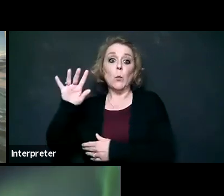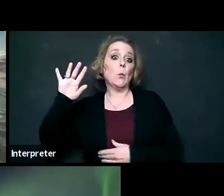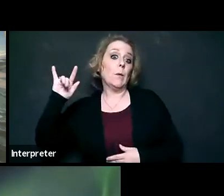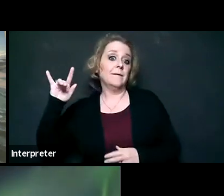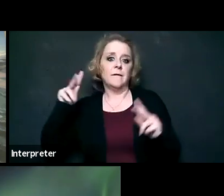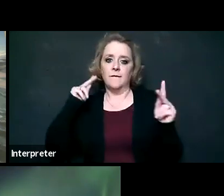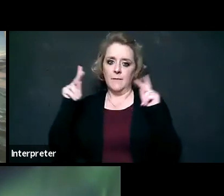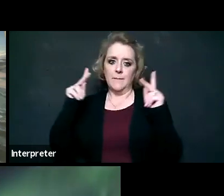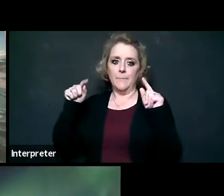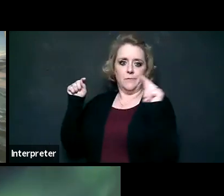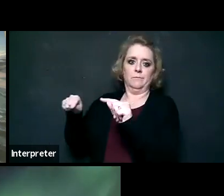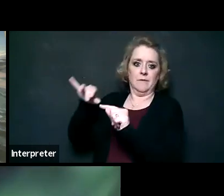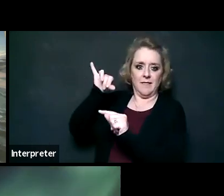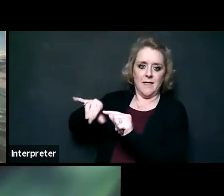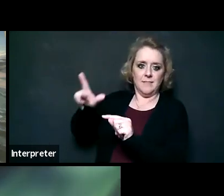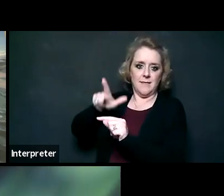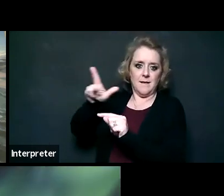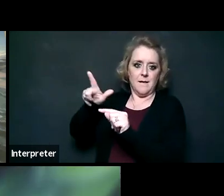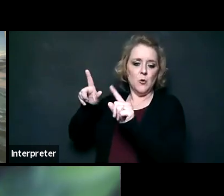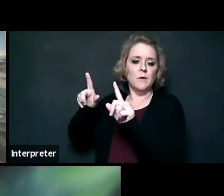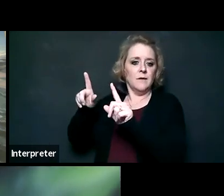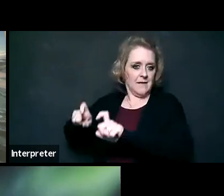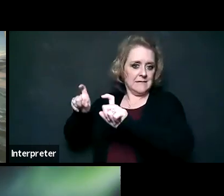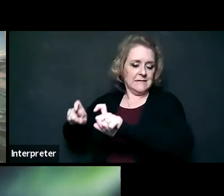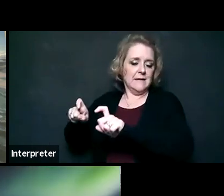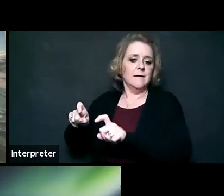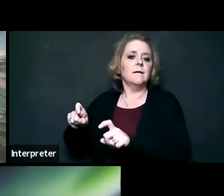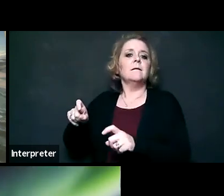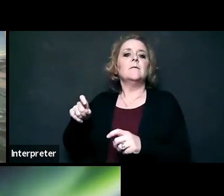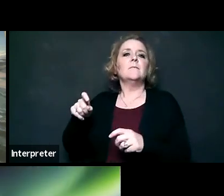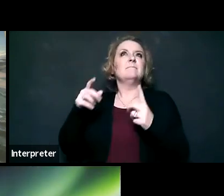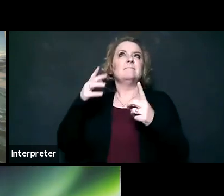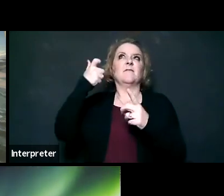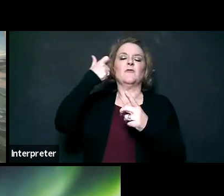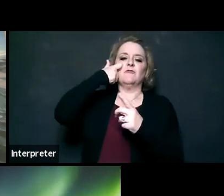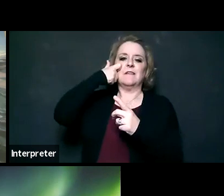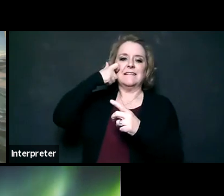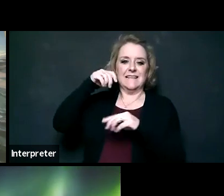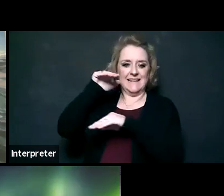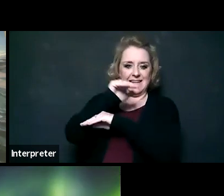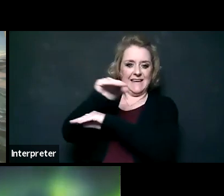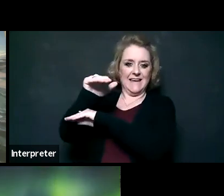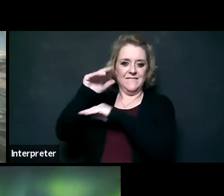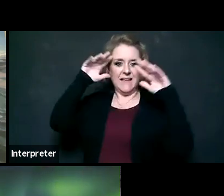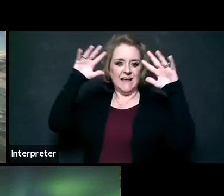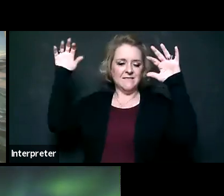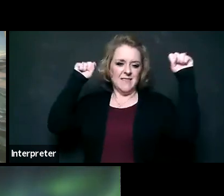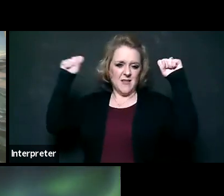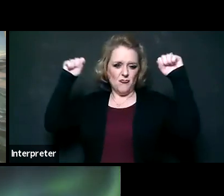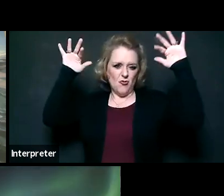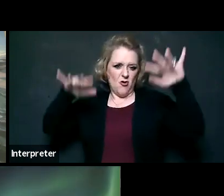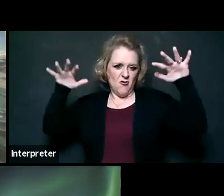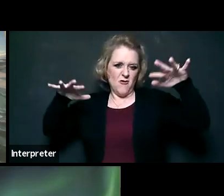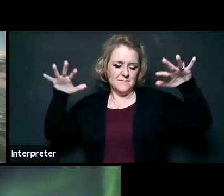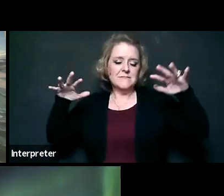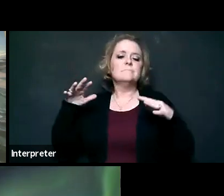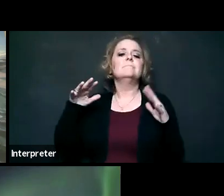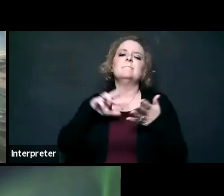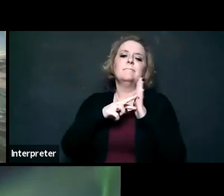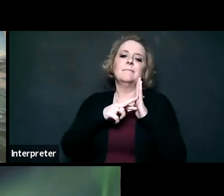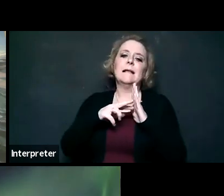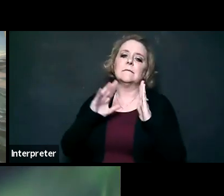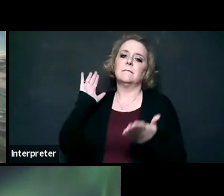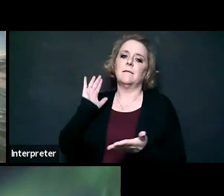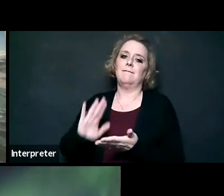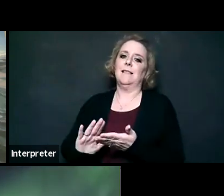that clinic. With some of these evening thunderstorms, I think we've had a fewer numbers showing up at the clinic,